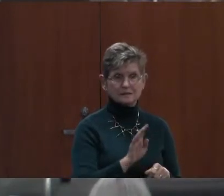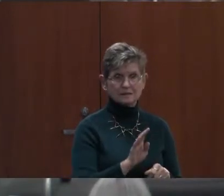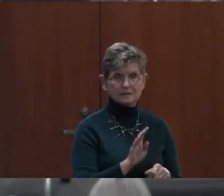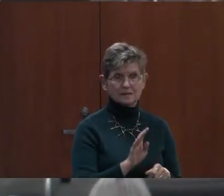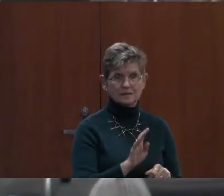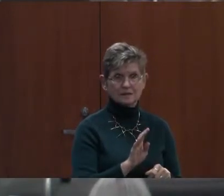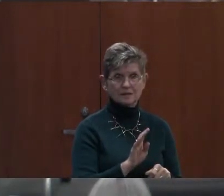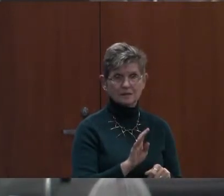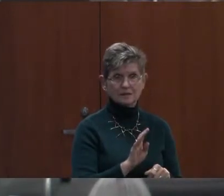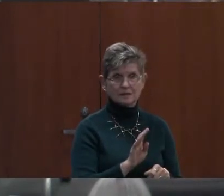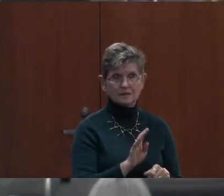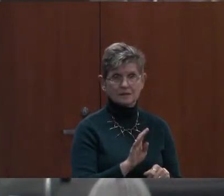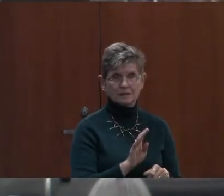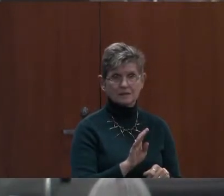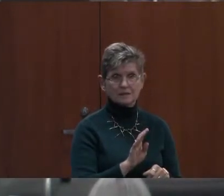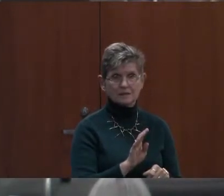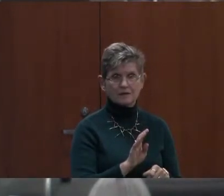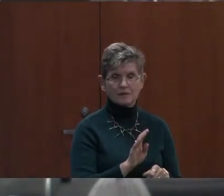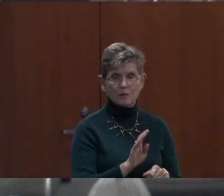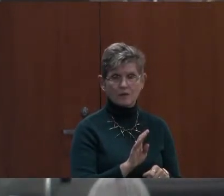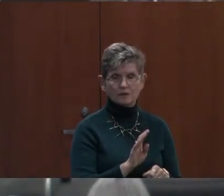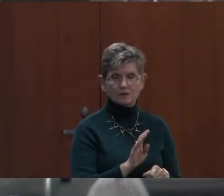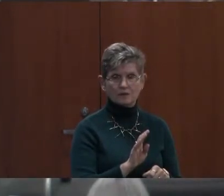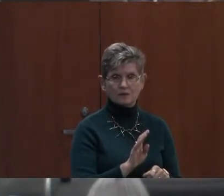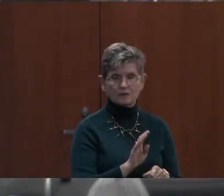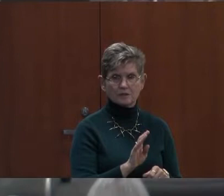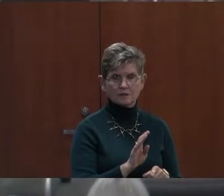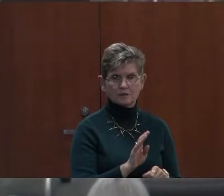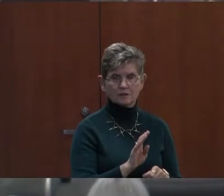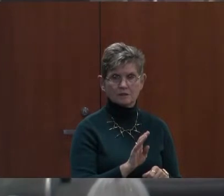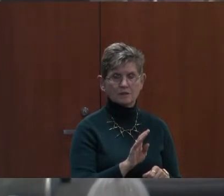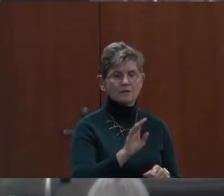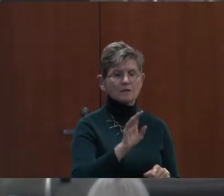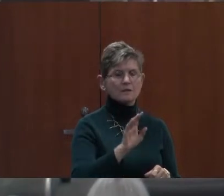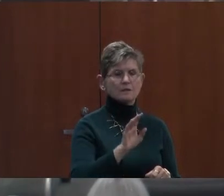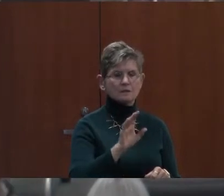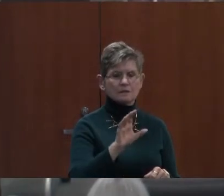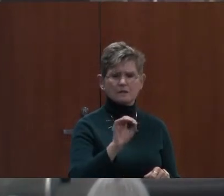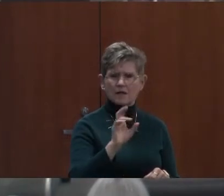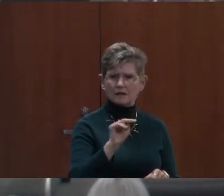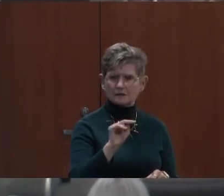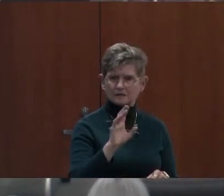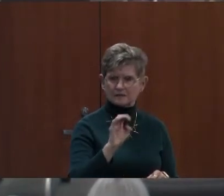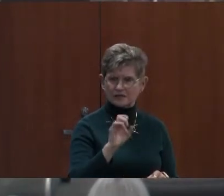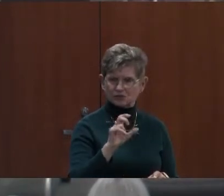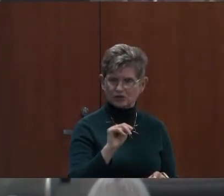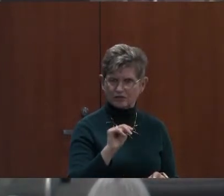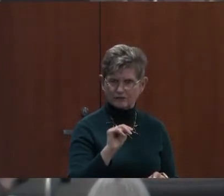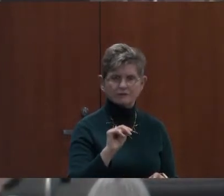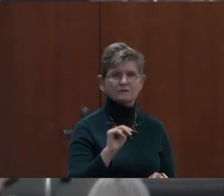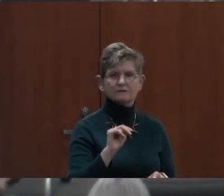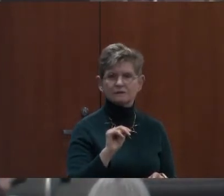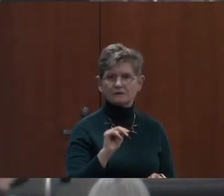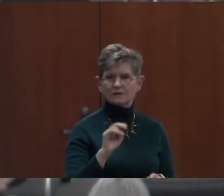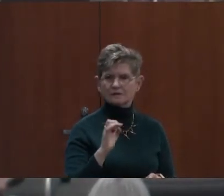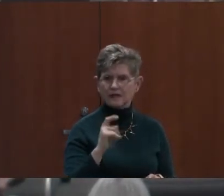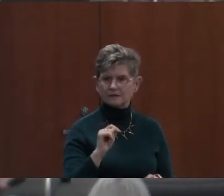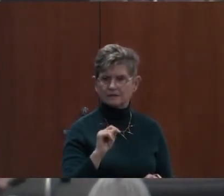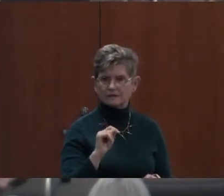evening is the consent agenda with our supervisor of purchasing, Mr. Scott Baker, presenting. So this Kate